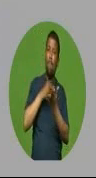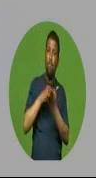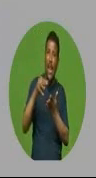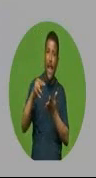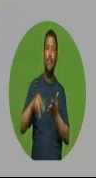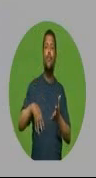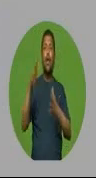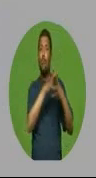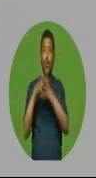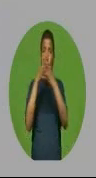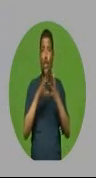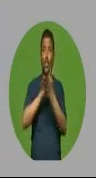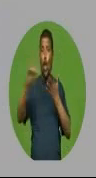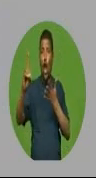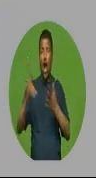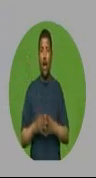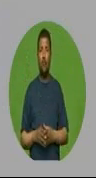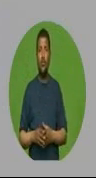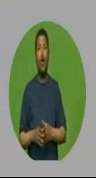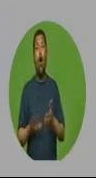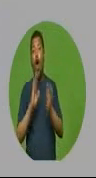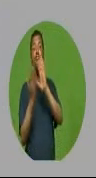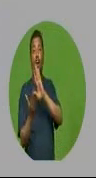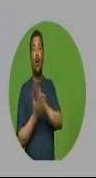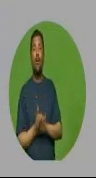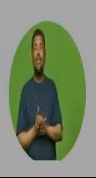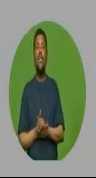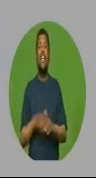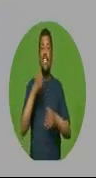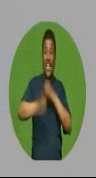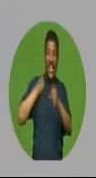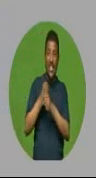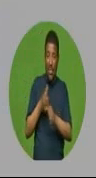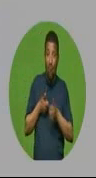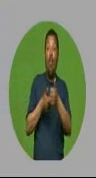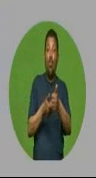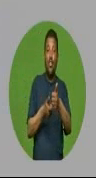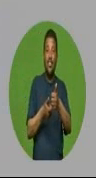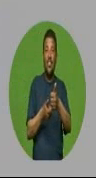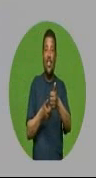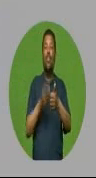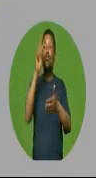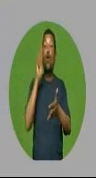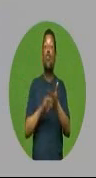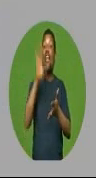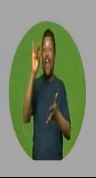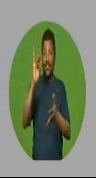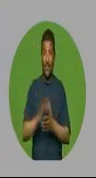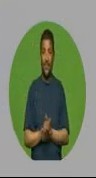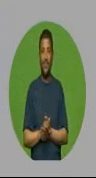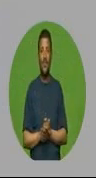million US. However, in the year that followed, that is